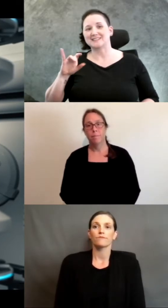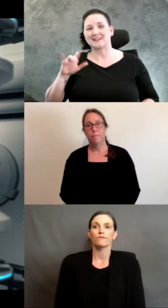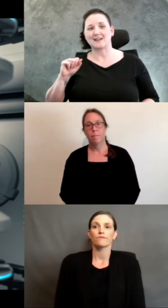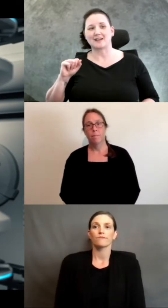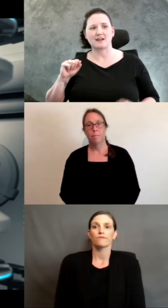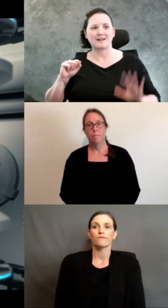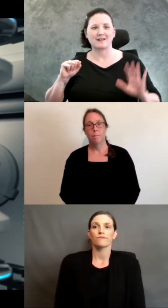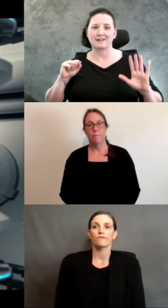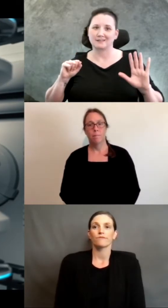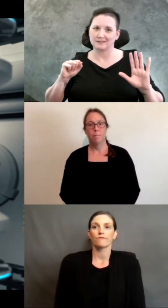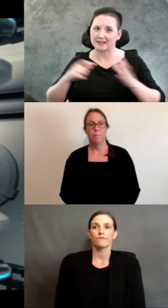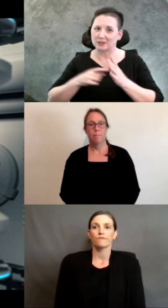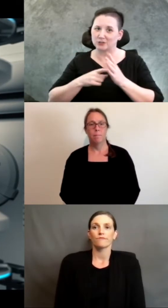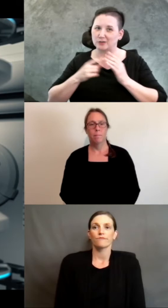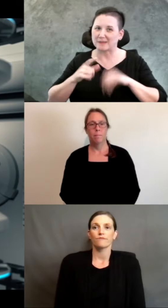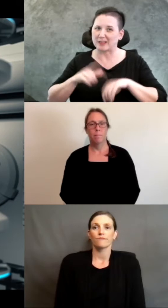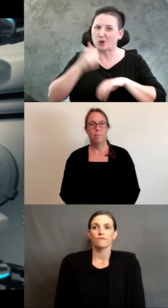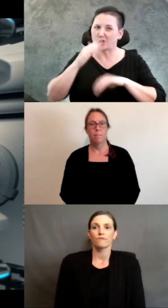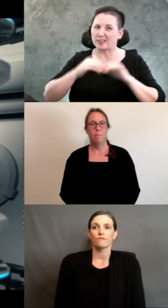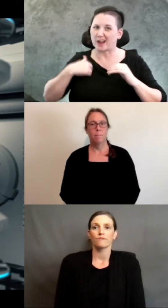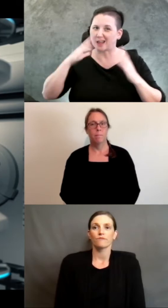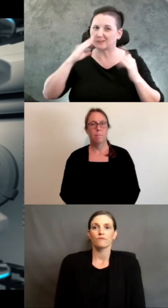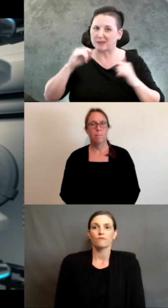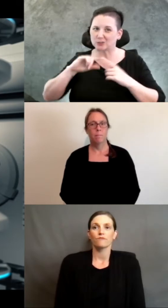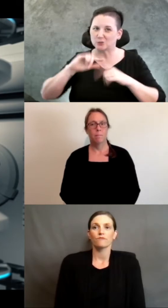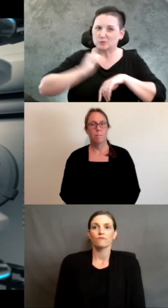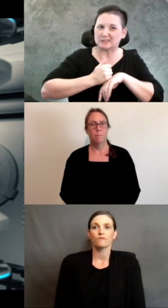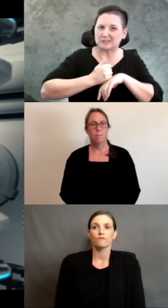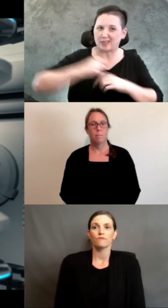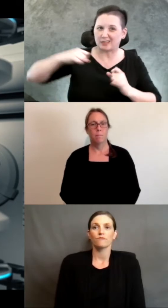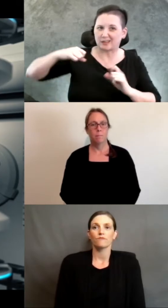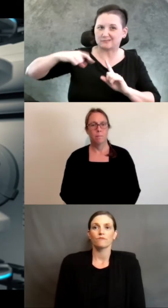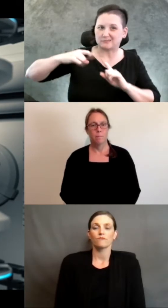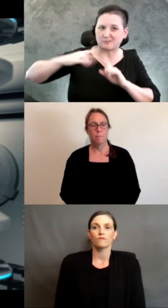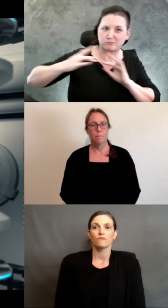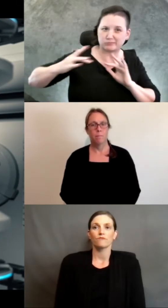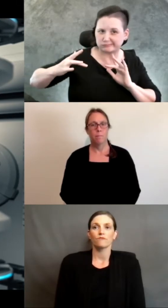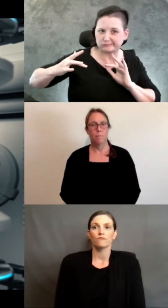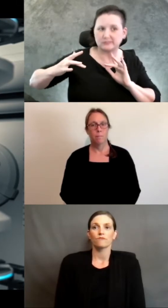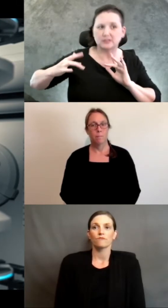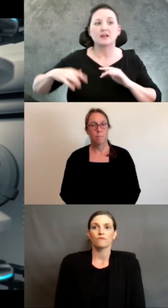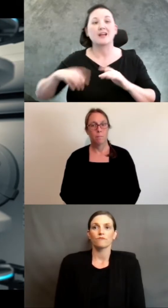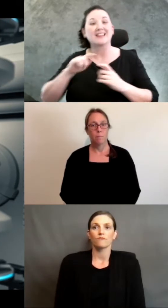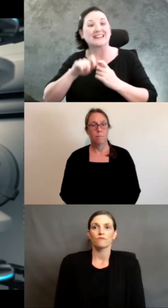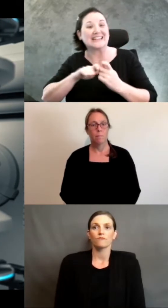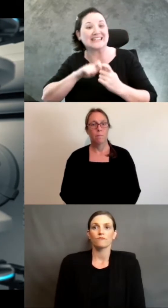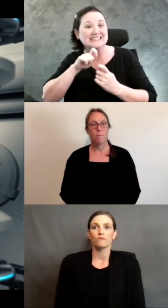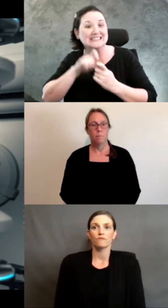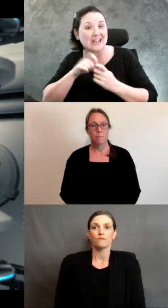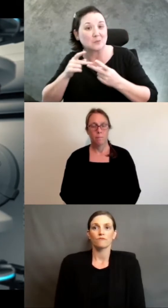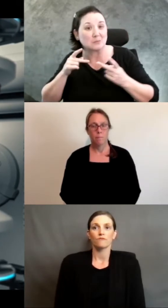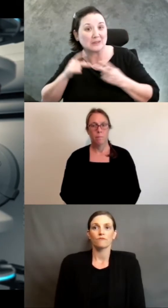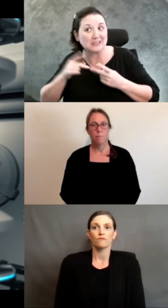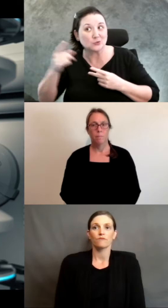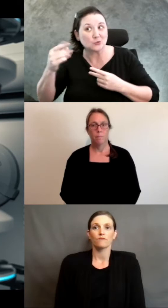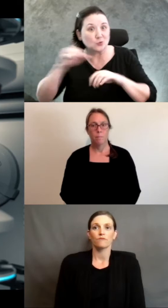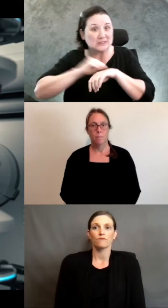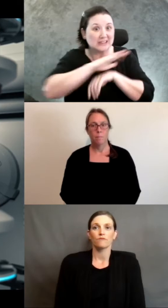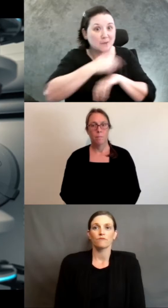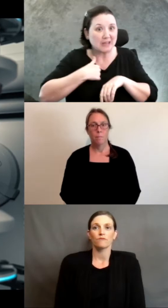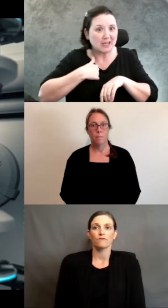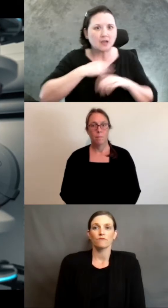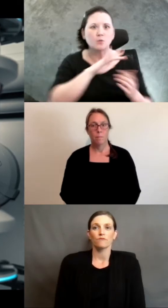signal relay device. The precise coordinates you gave me put us right in the middle of a coffee shop